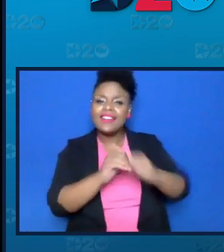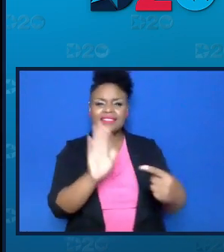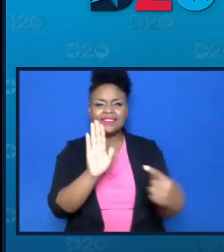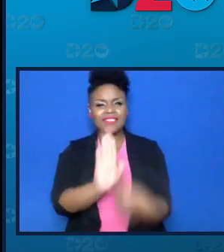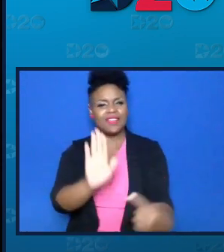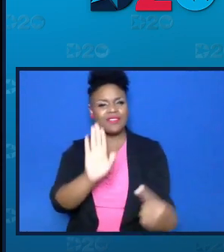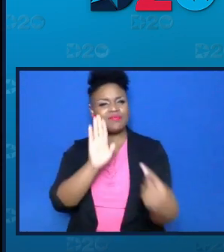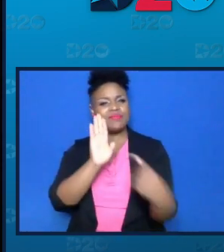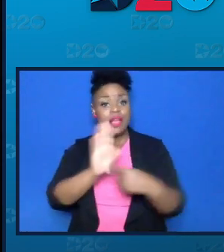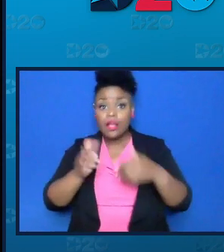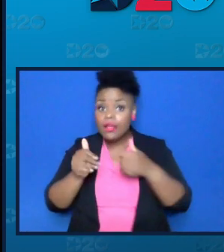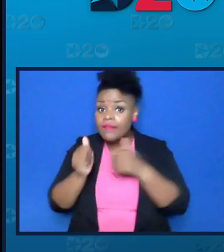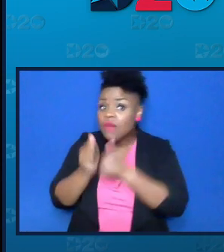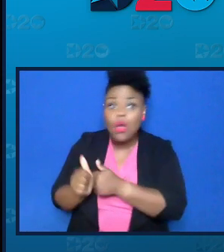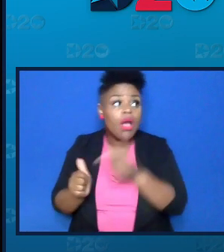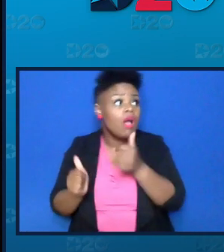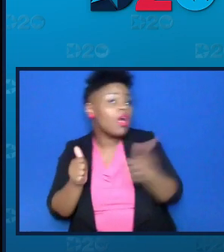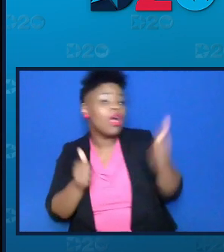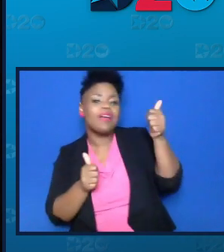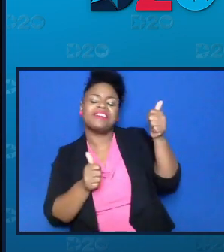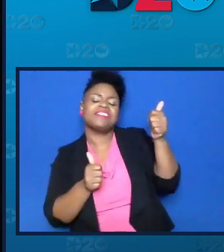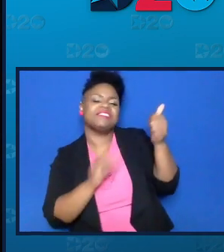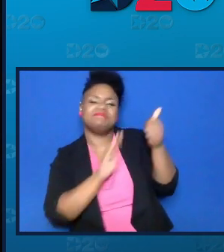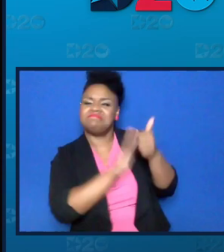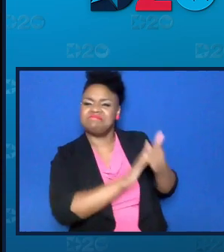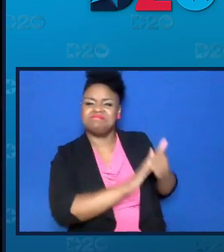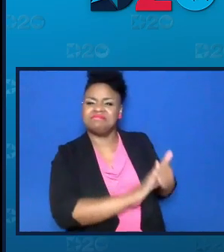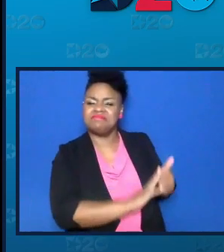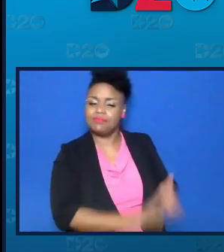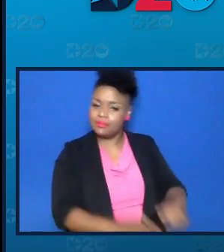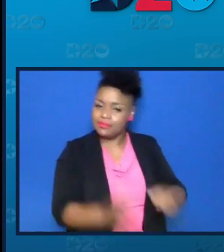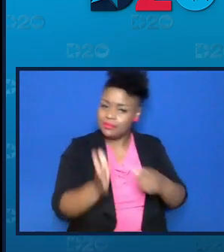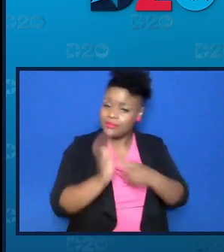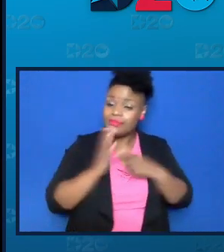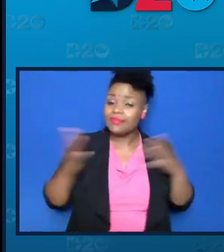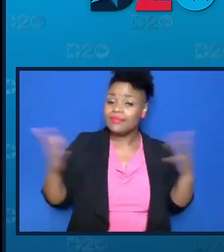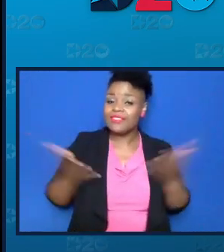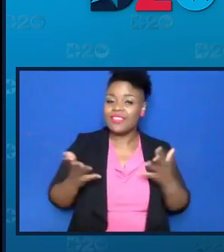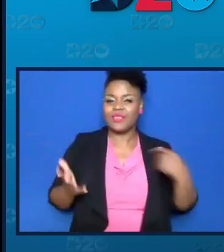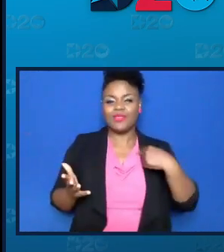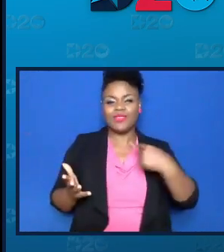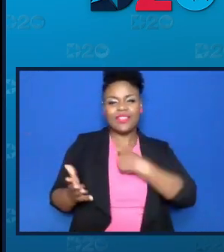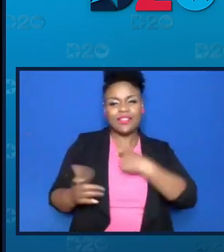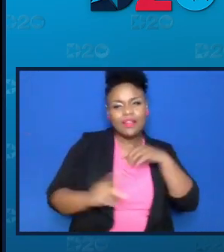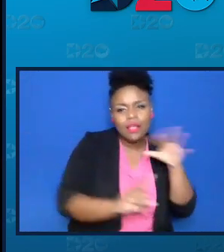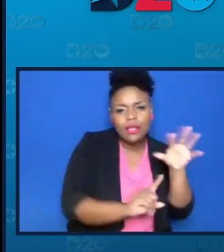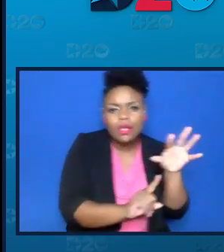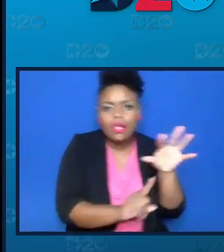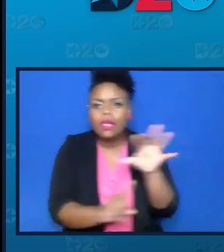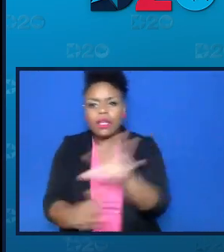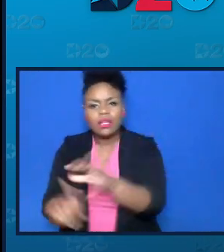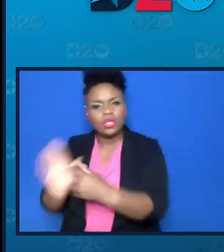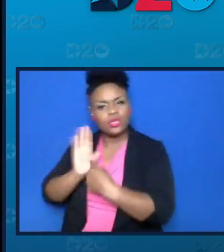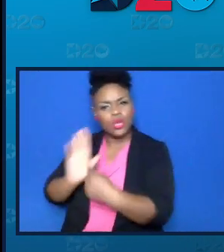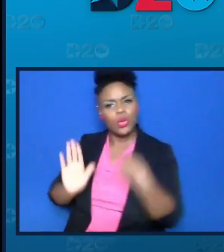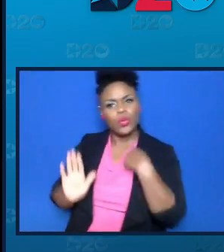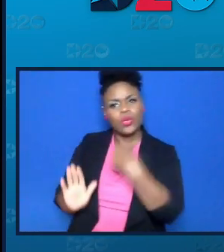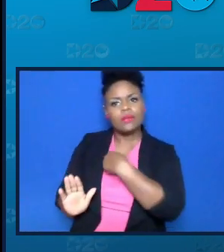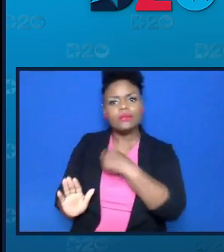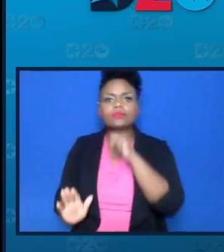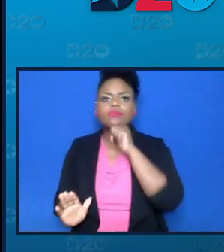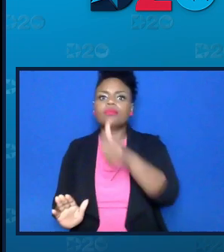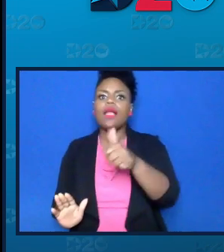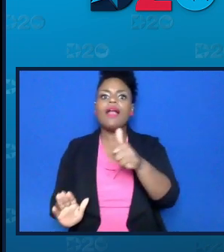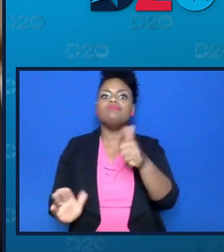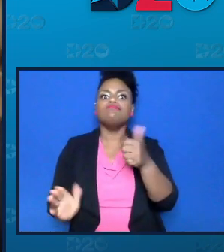power. That's allowed us to stand as a beacon to the world, being part of something bigger than ourselves.